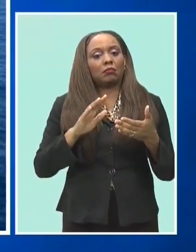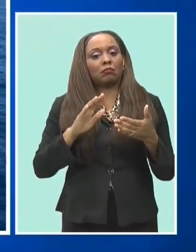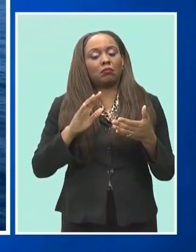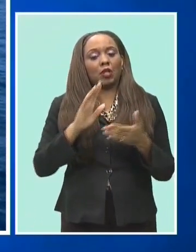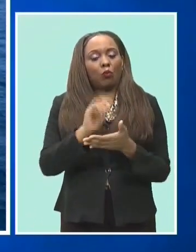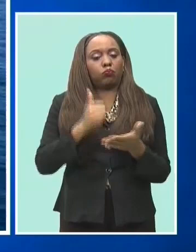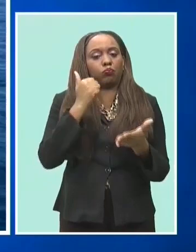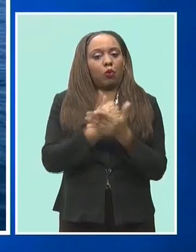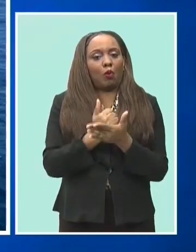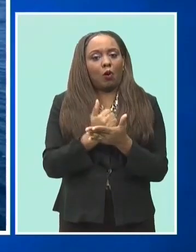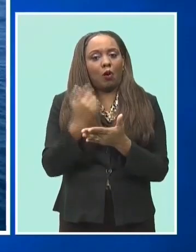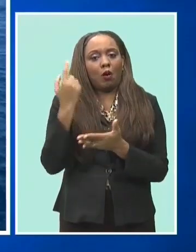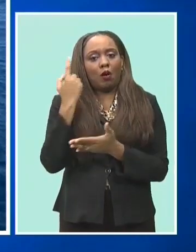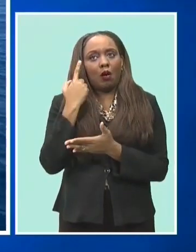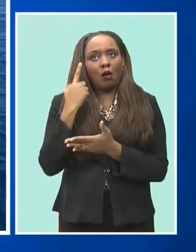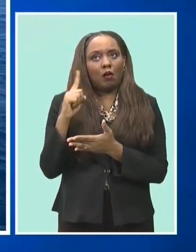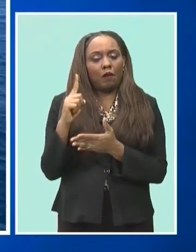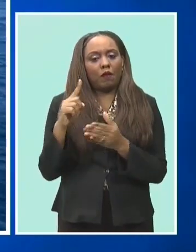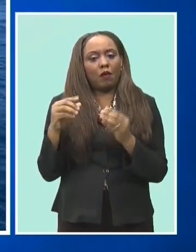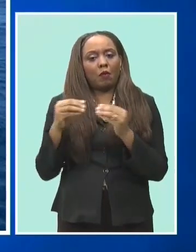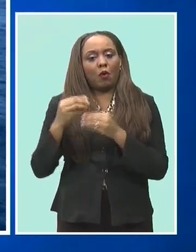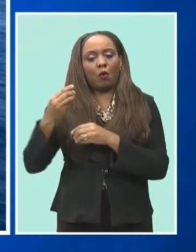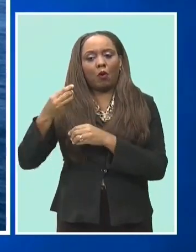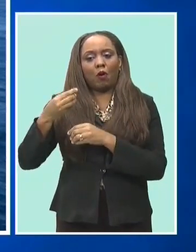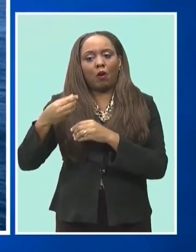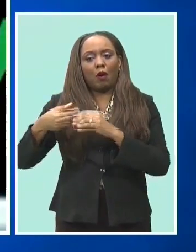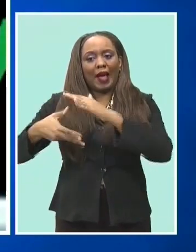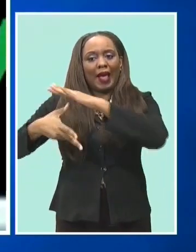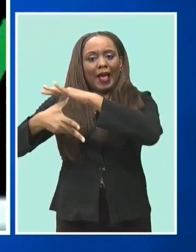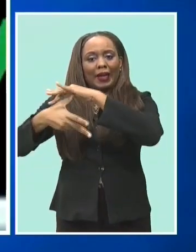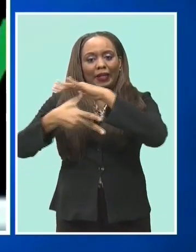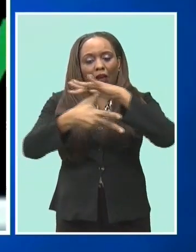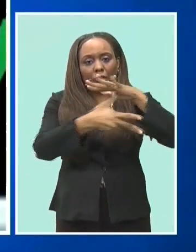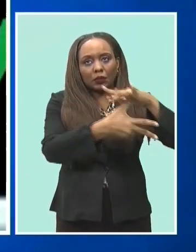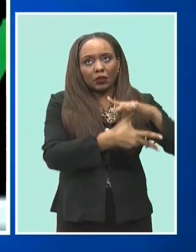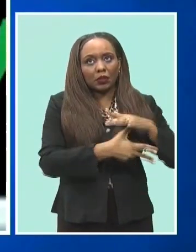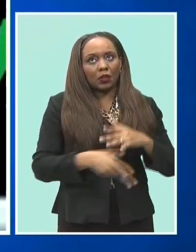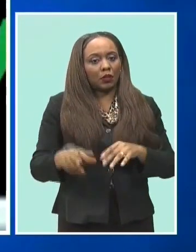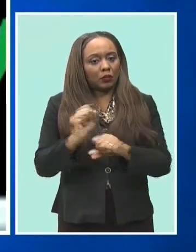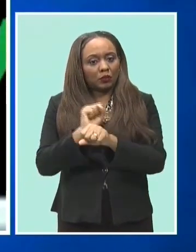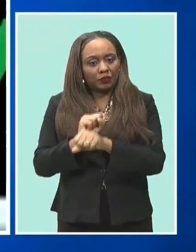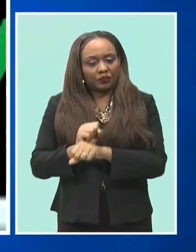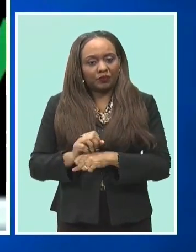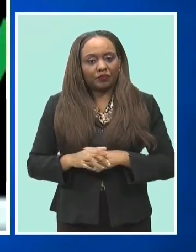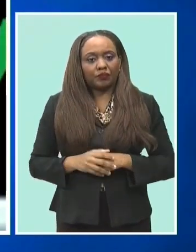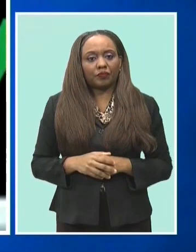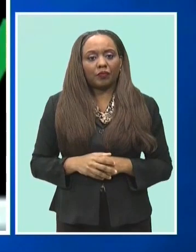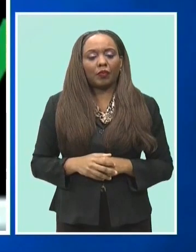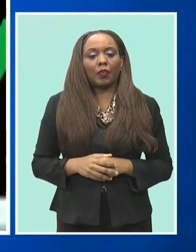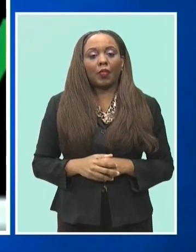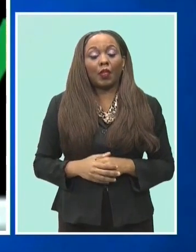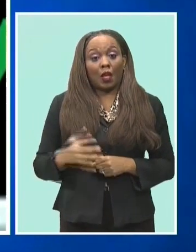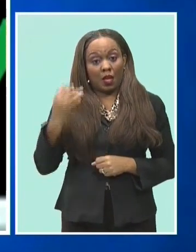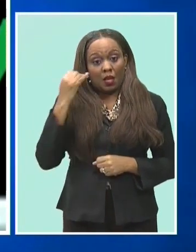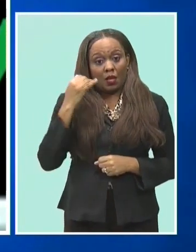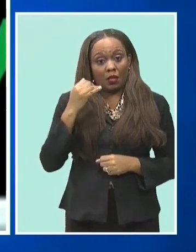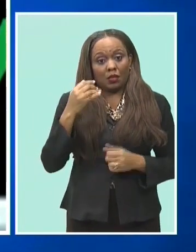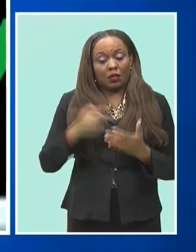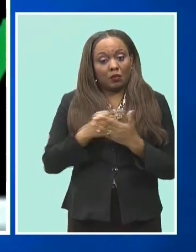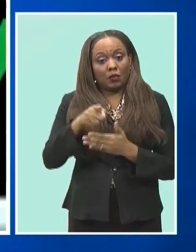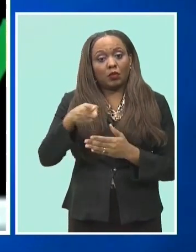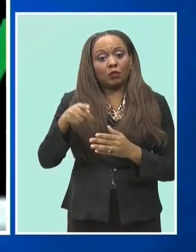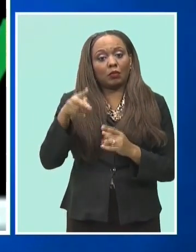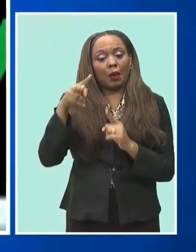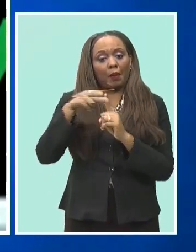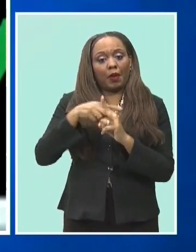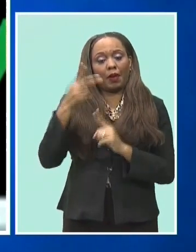approval for the helicopter operations moving offshore. They make an application to us for a foreign air